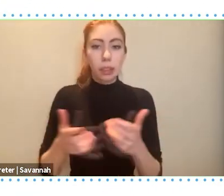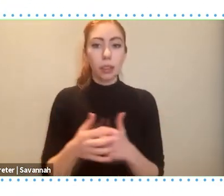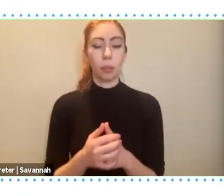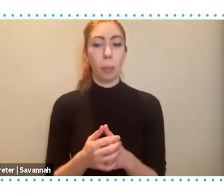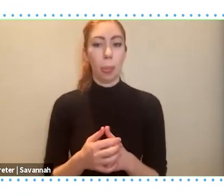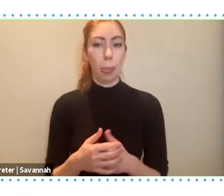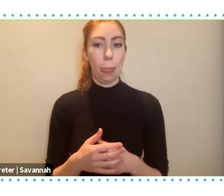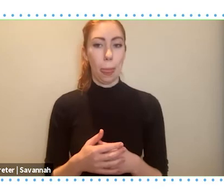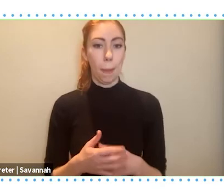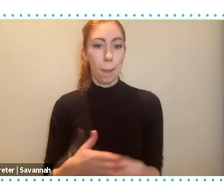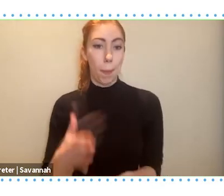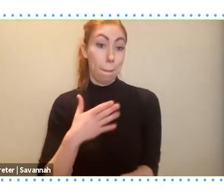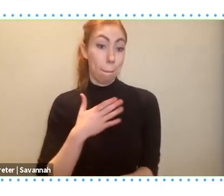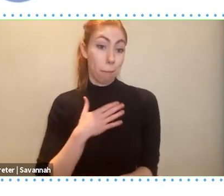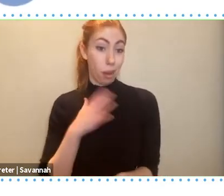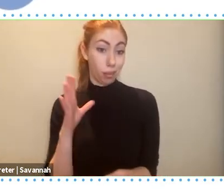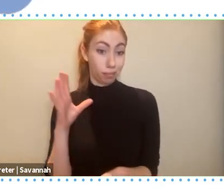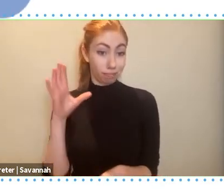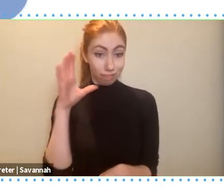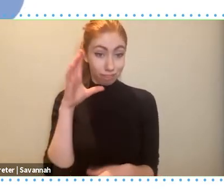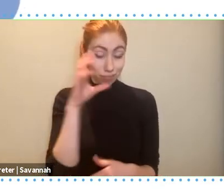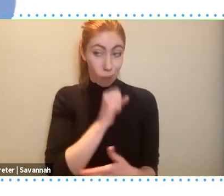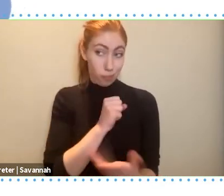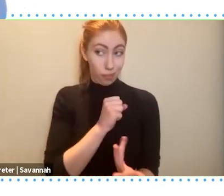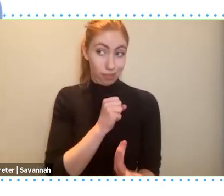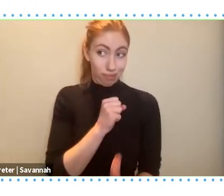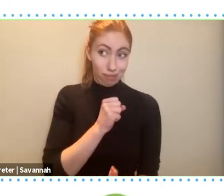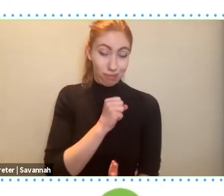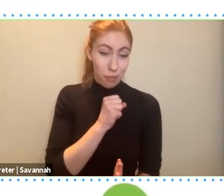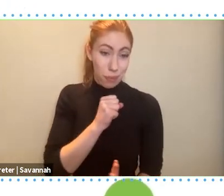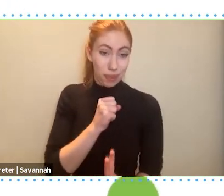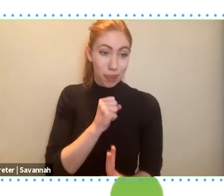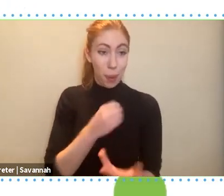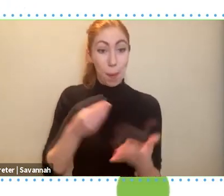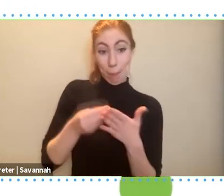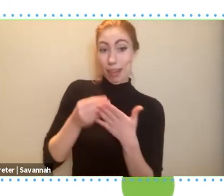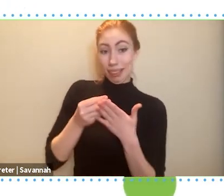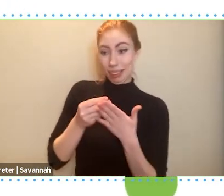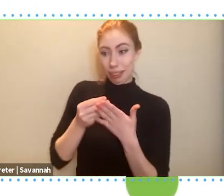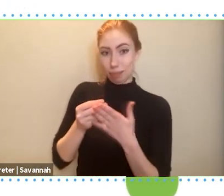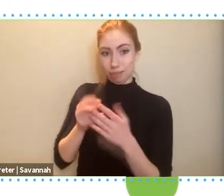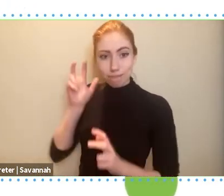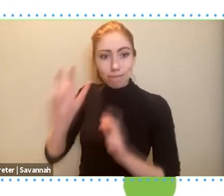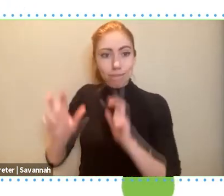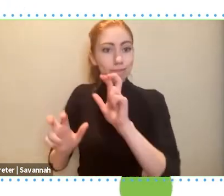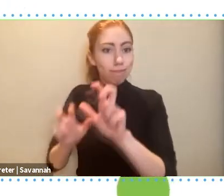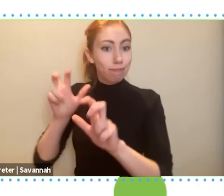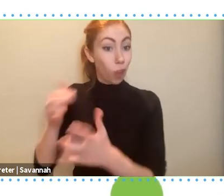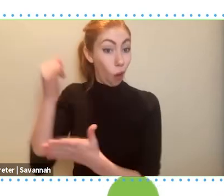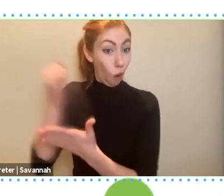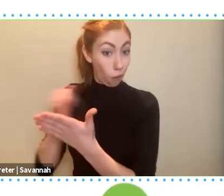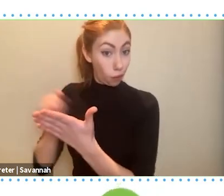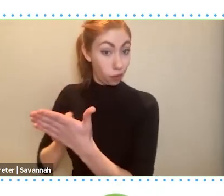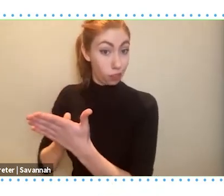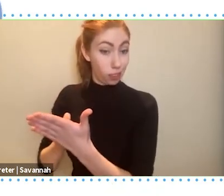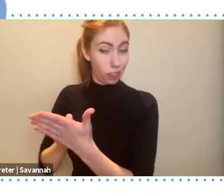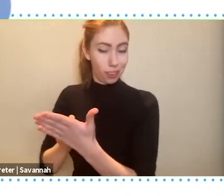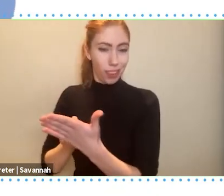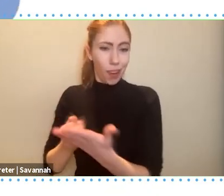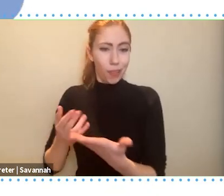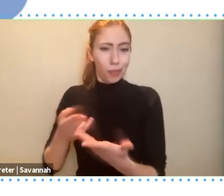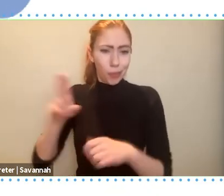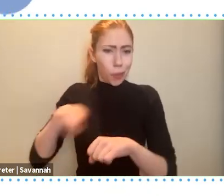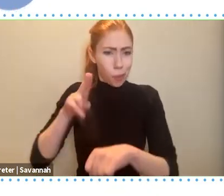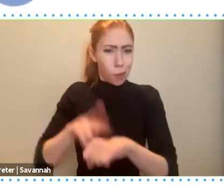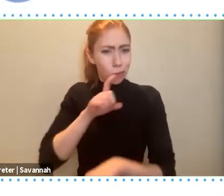we shouldn't put more money into the arts, but trying to navigate if you've got all of these pockets of money